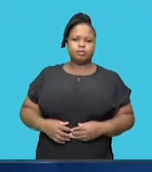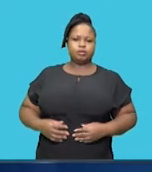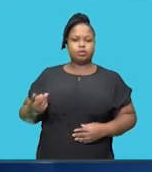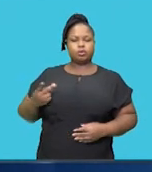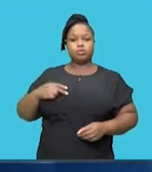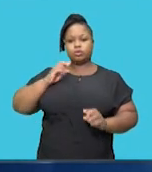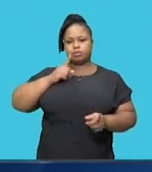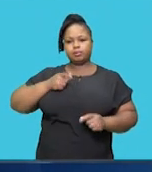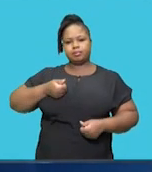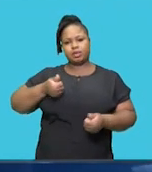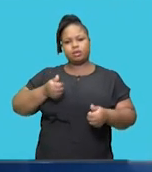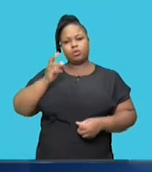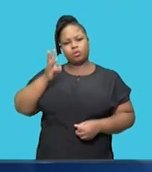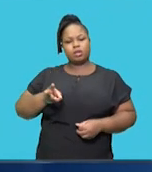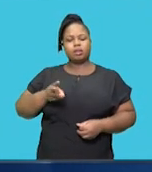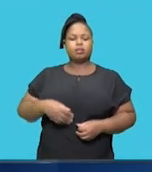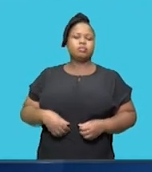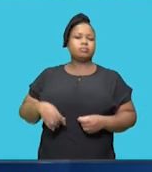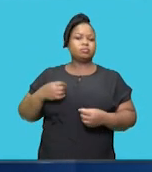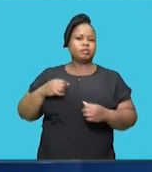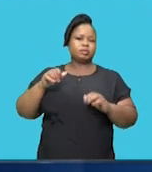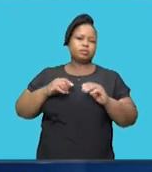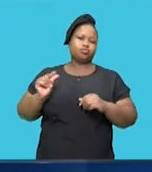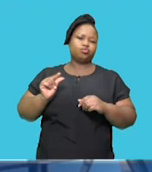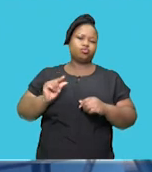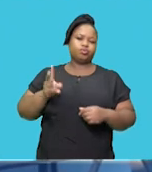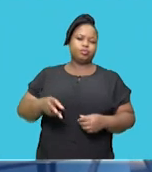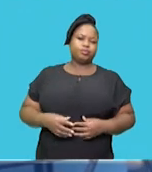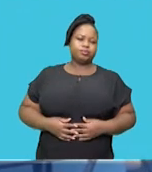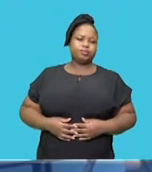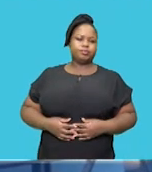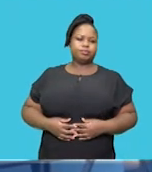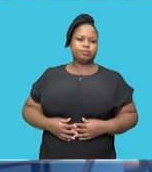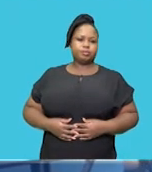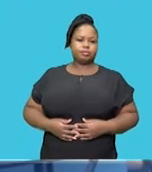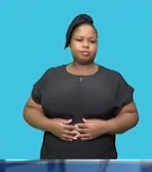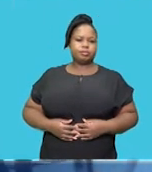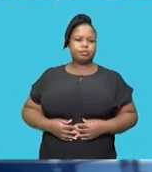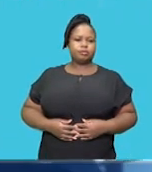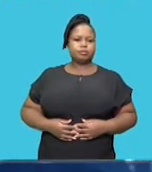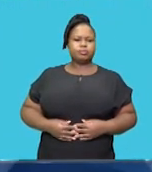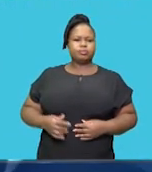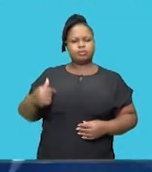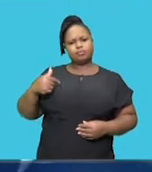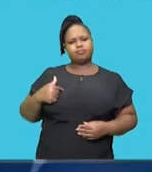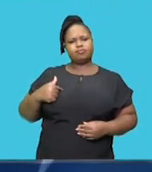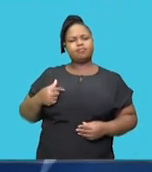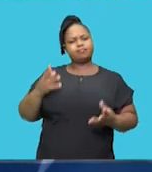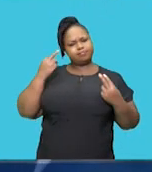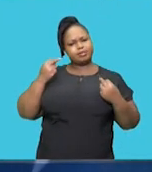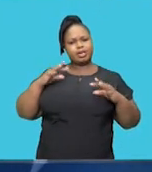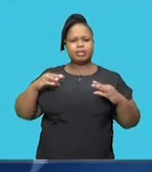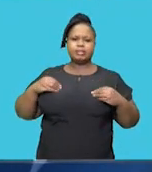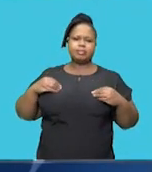abuyele kubo nomkhombandlela kwiintsuku nje ezimbalwa. I acceded to the call of the community not because